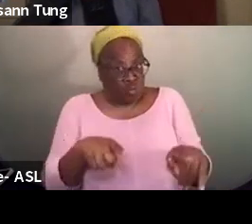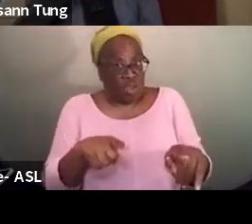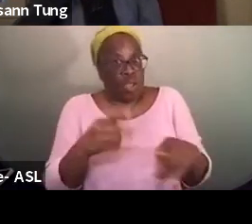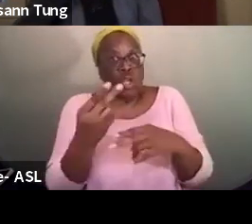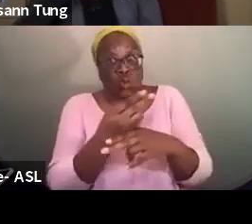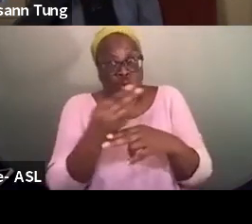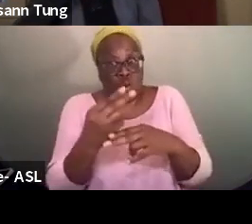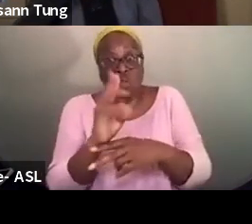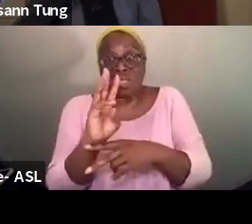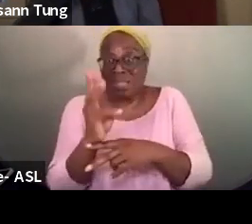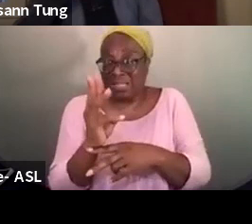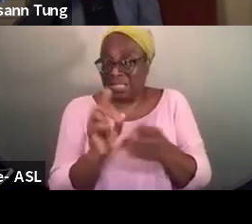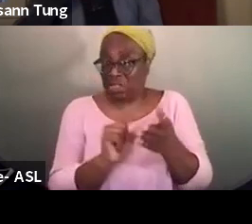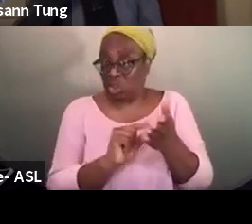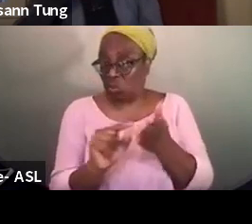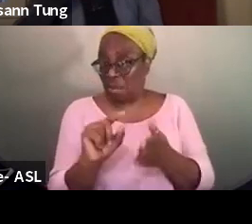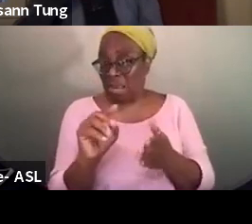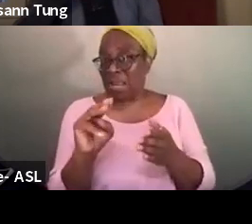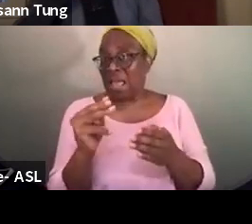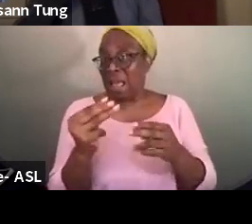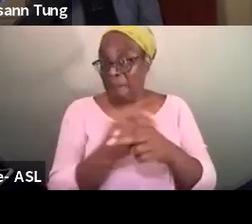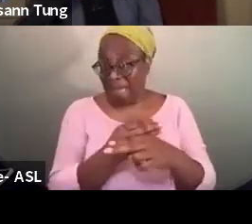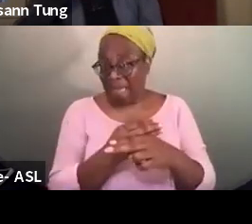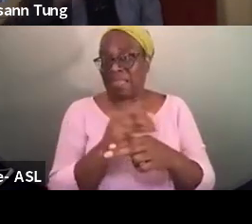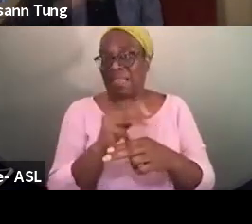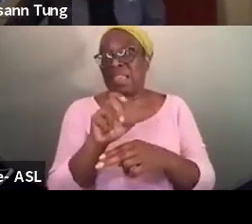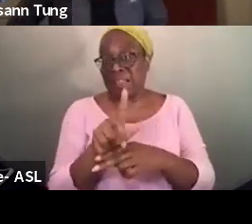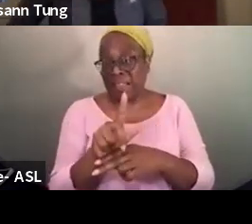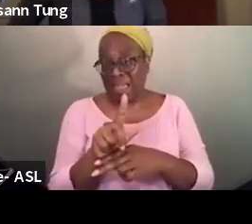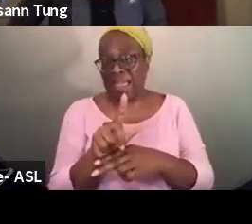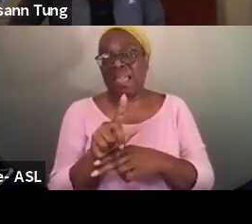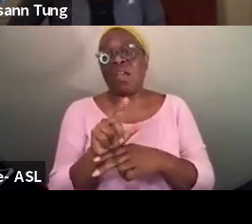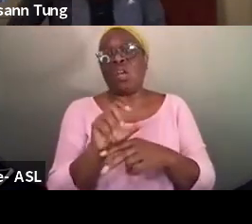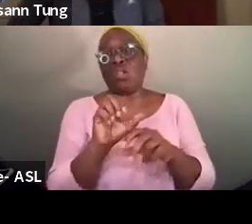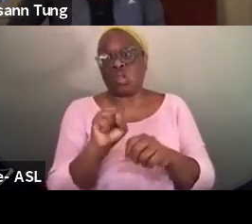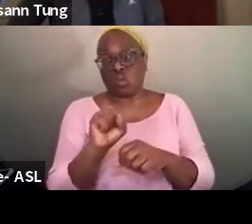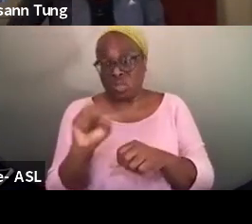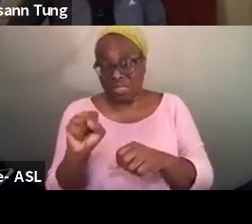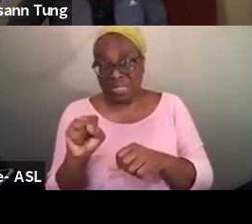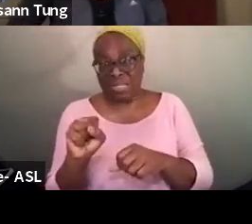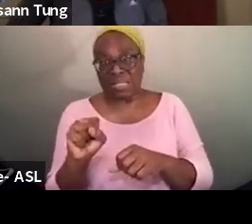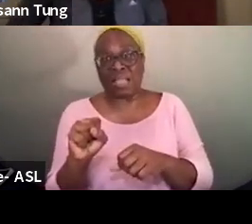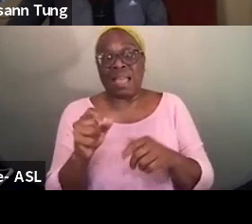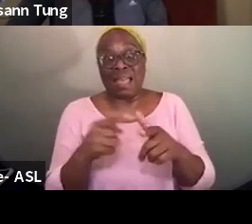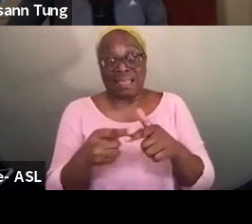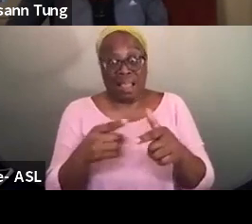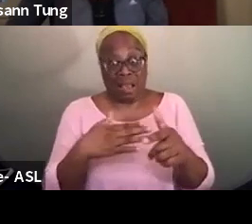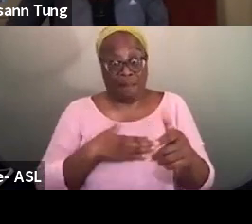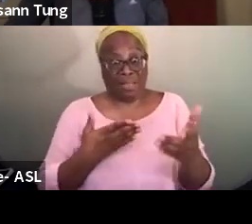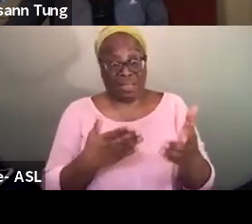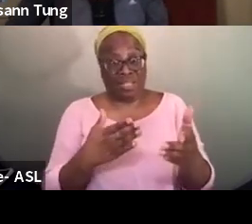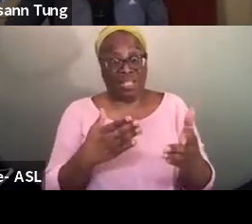the 6th grade math, ELA, science, and social studies, then my suggestion would be for 22, that